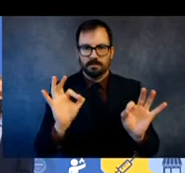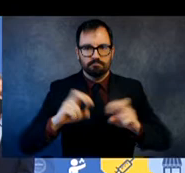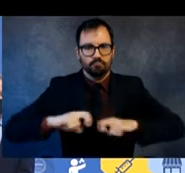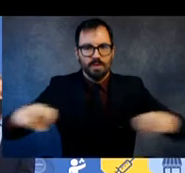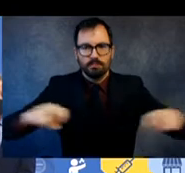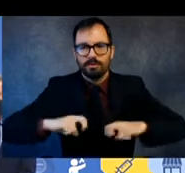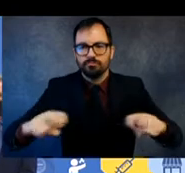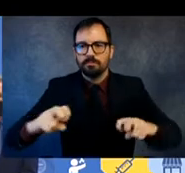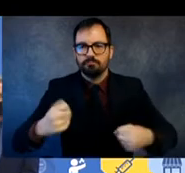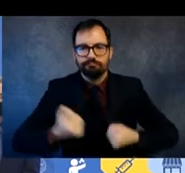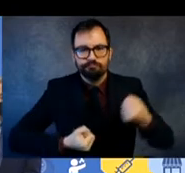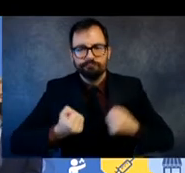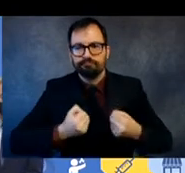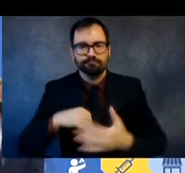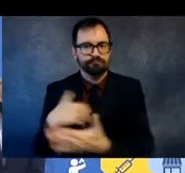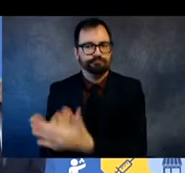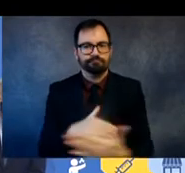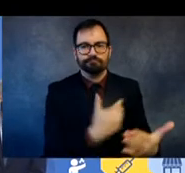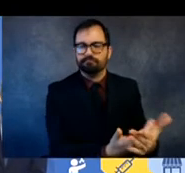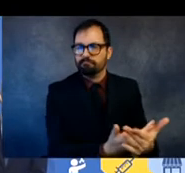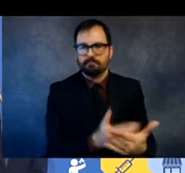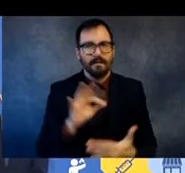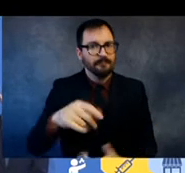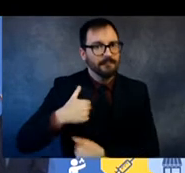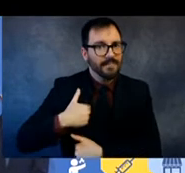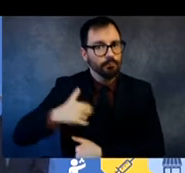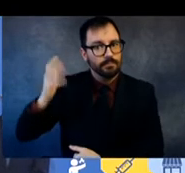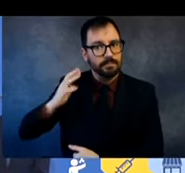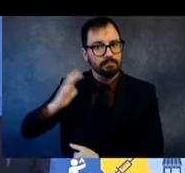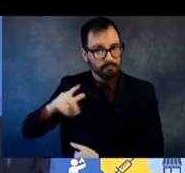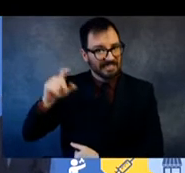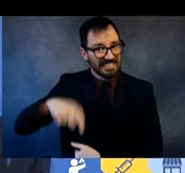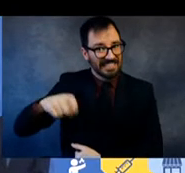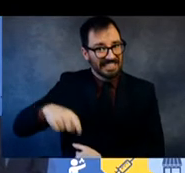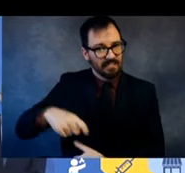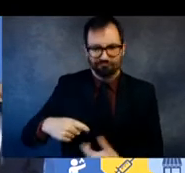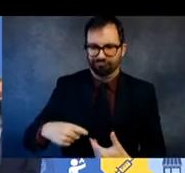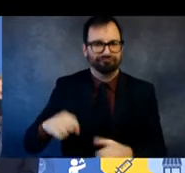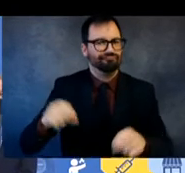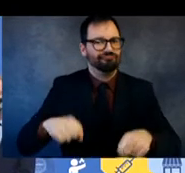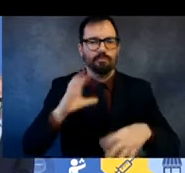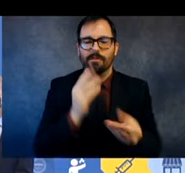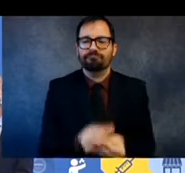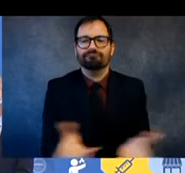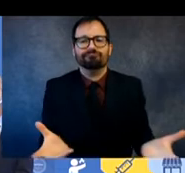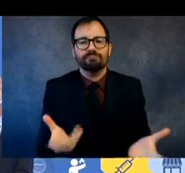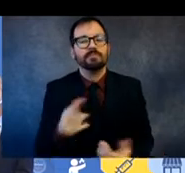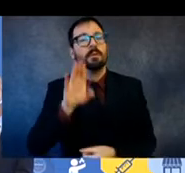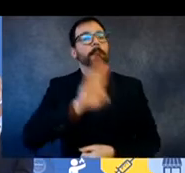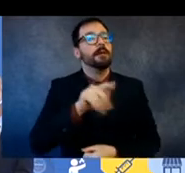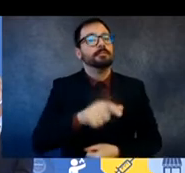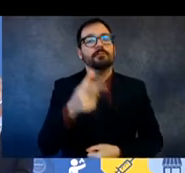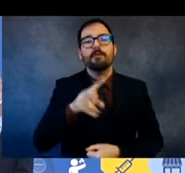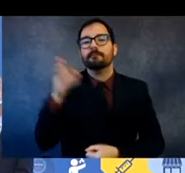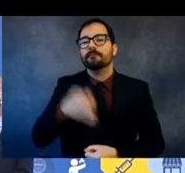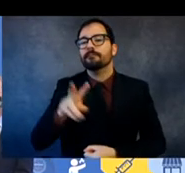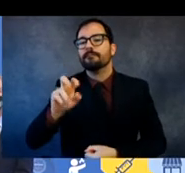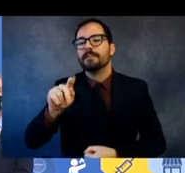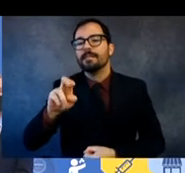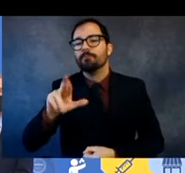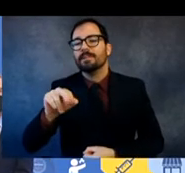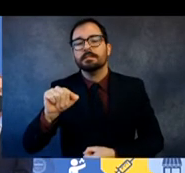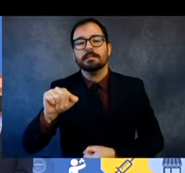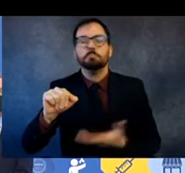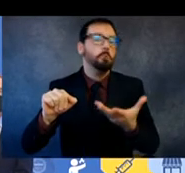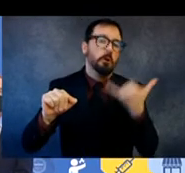more information, go to boston.gov/veterans, or you can just call 311. For teachers and school staff, this